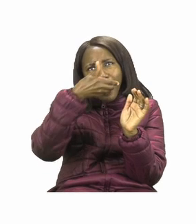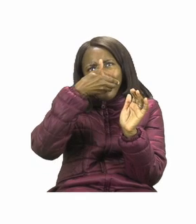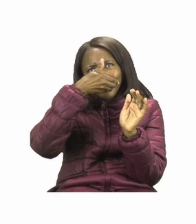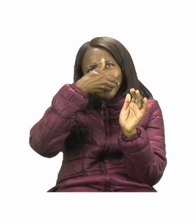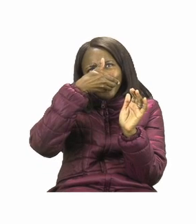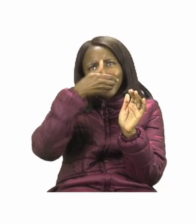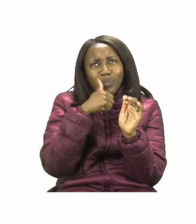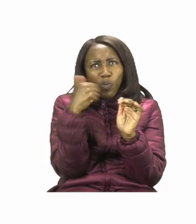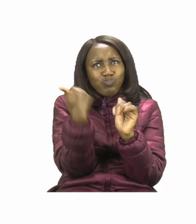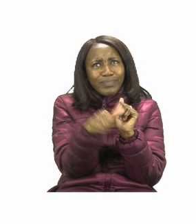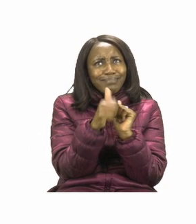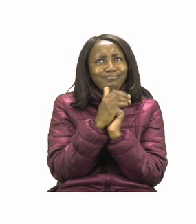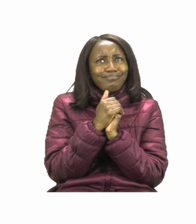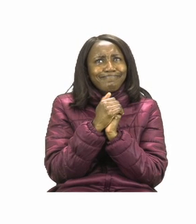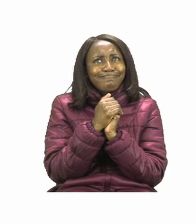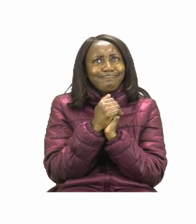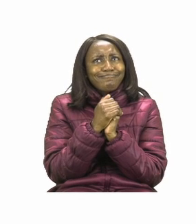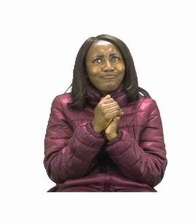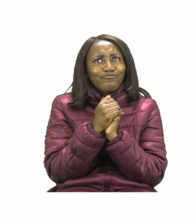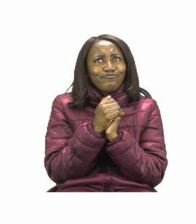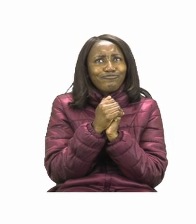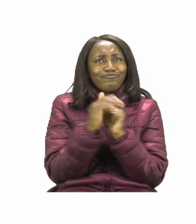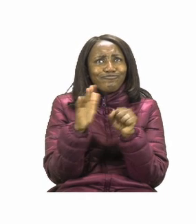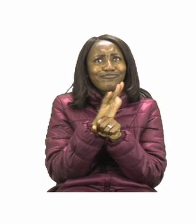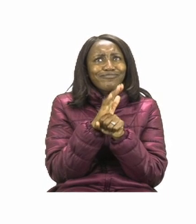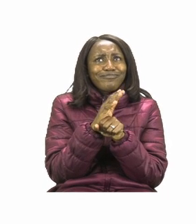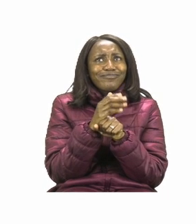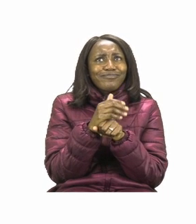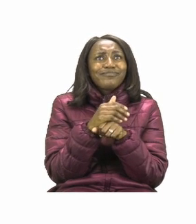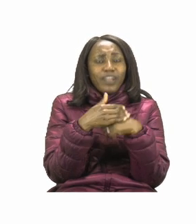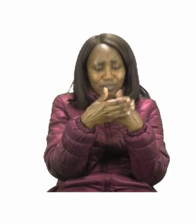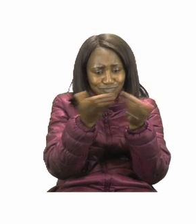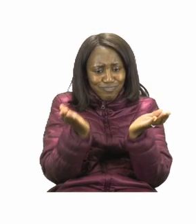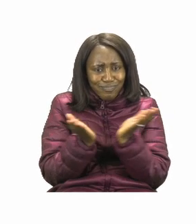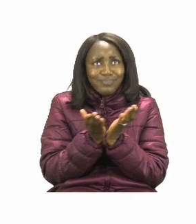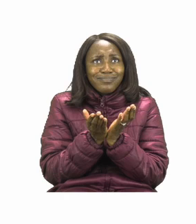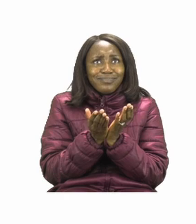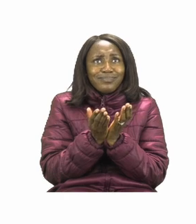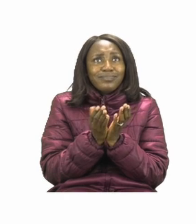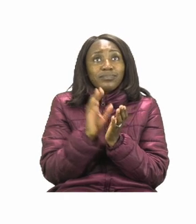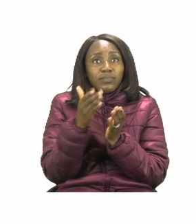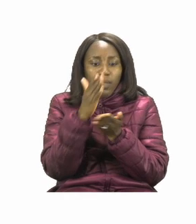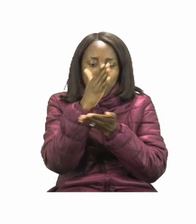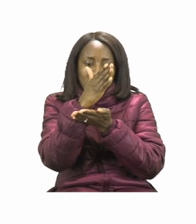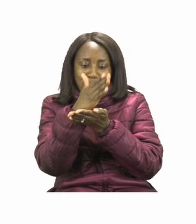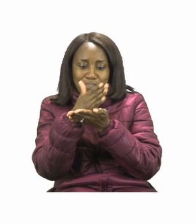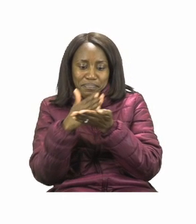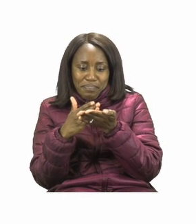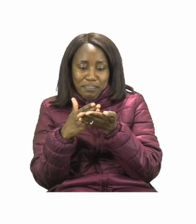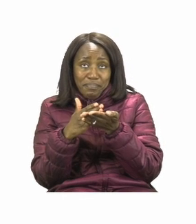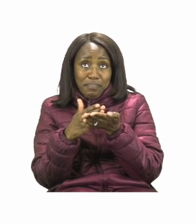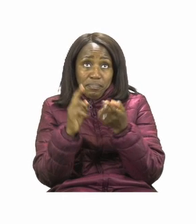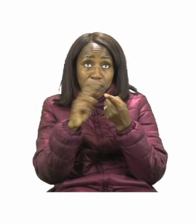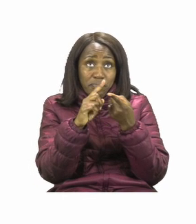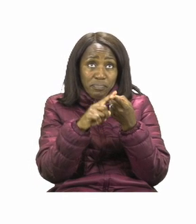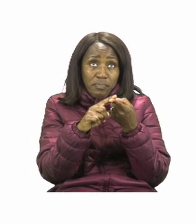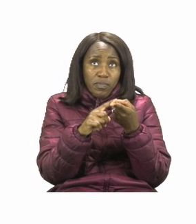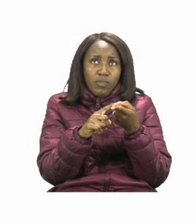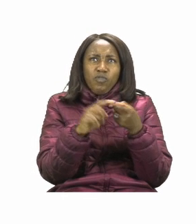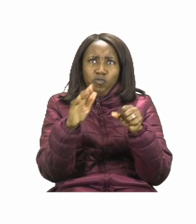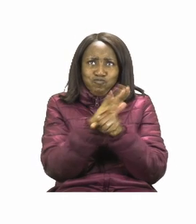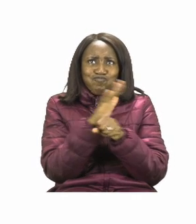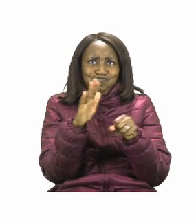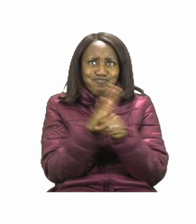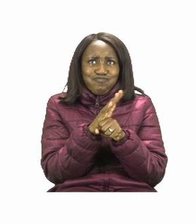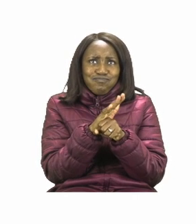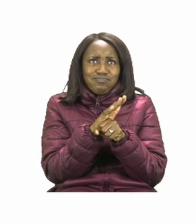what one whole is. Now as you can see, none of the pieces are missing from this pizza. So that means it